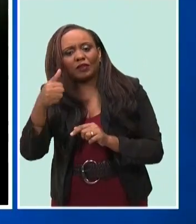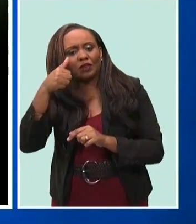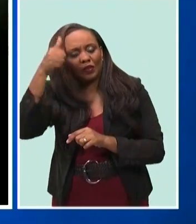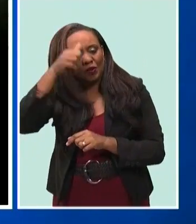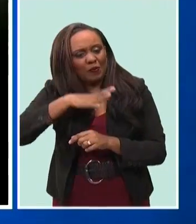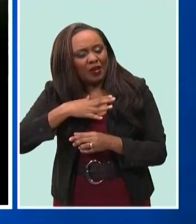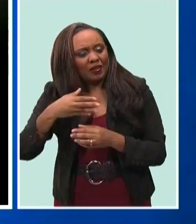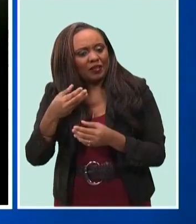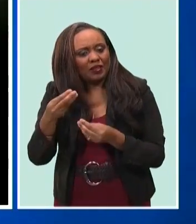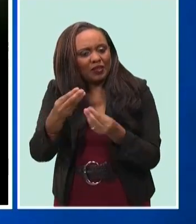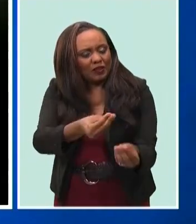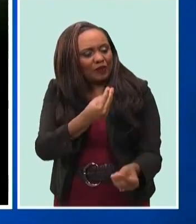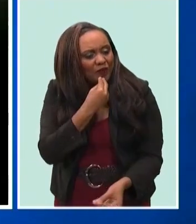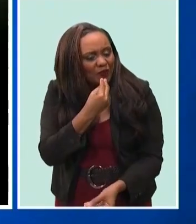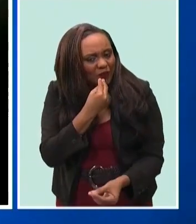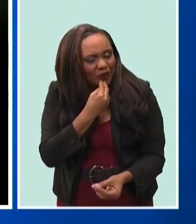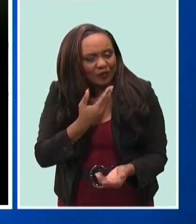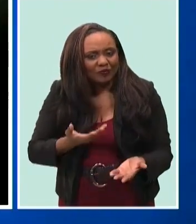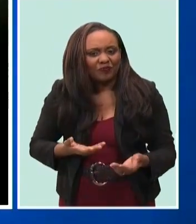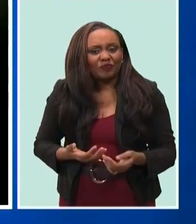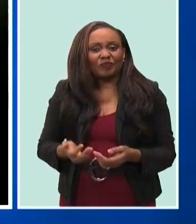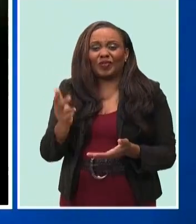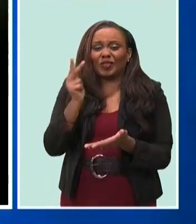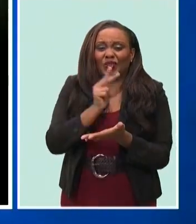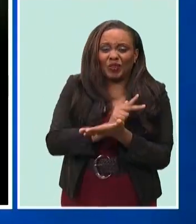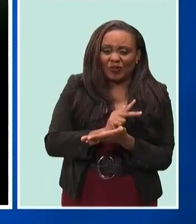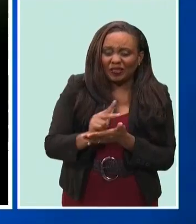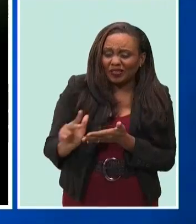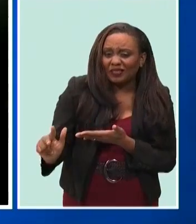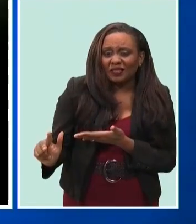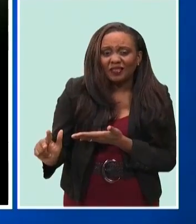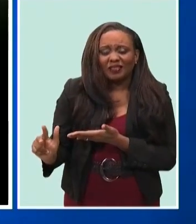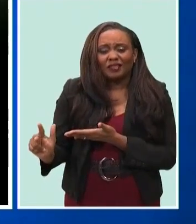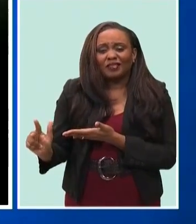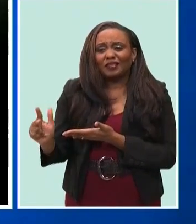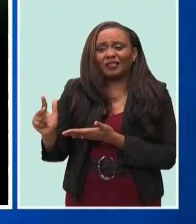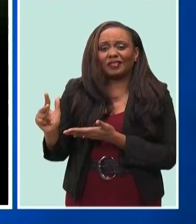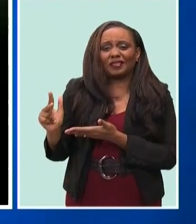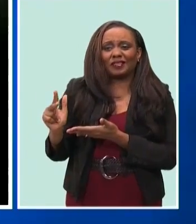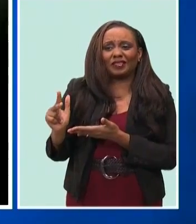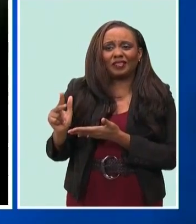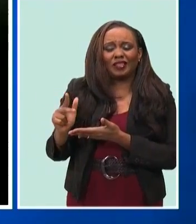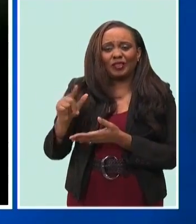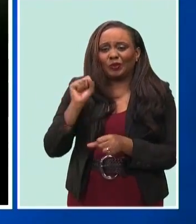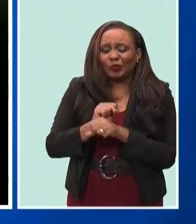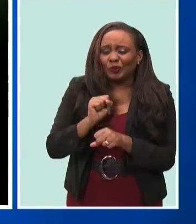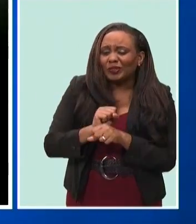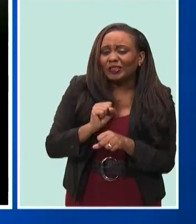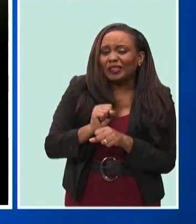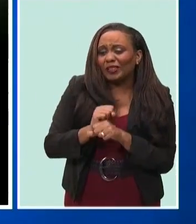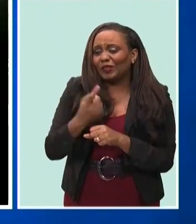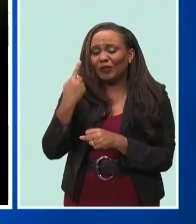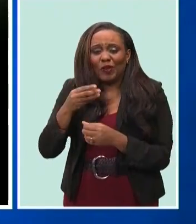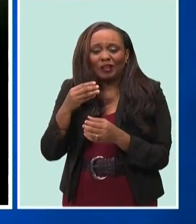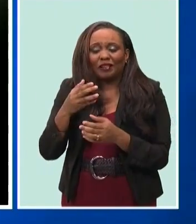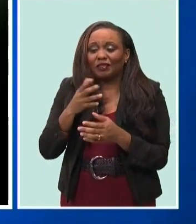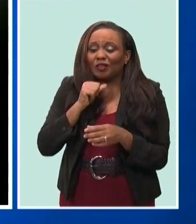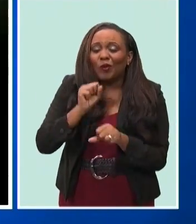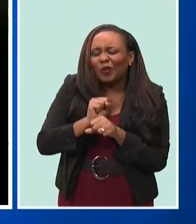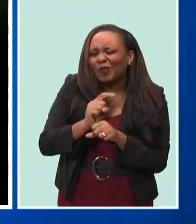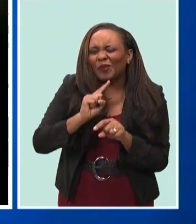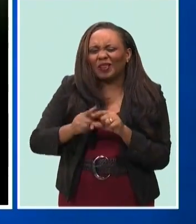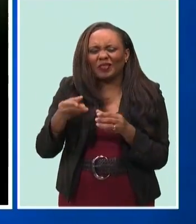prepared. It is 3 weeks now that she has undertaken this duty, and I